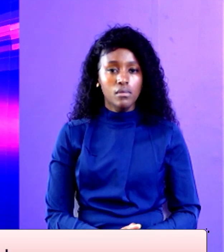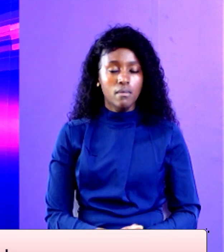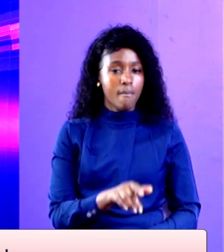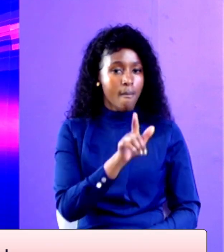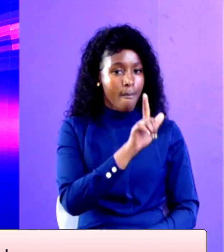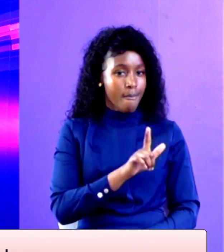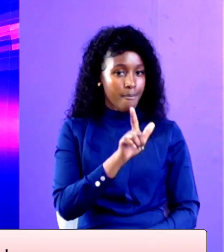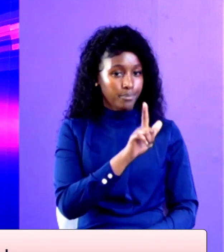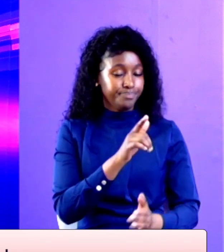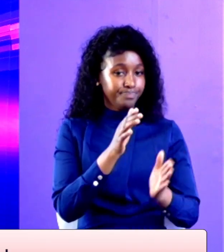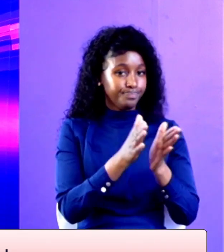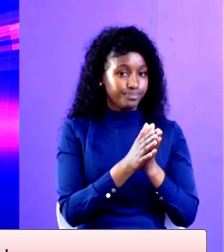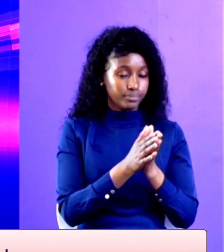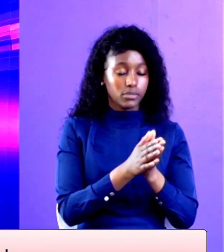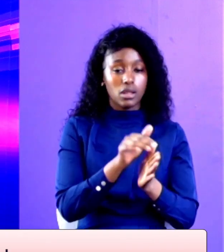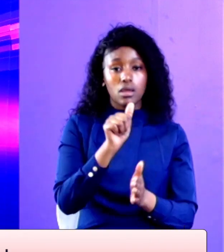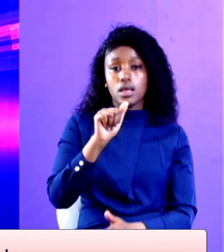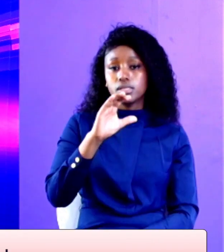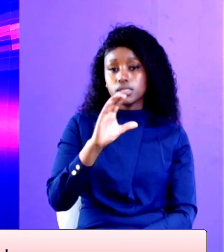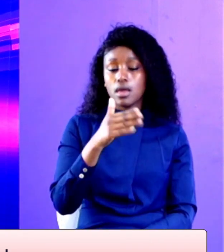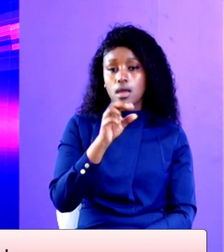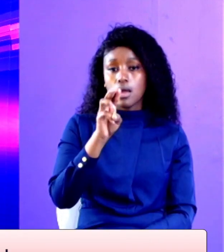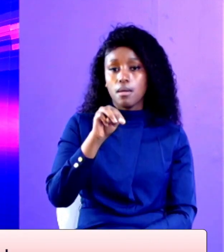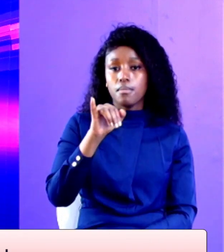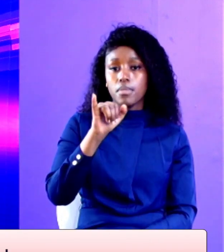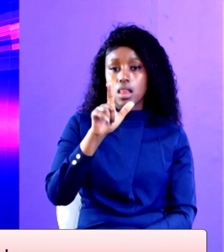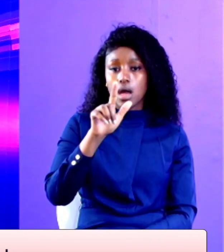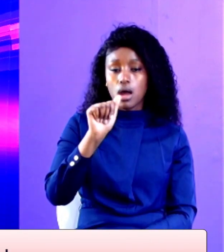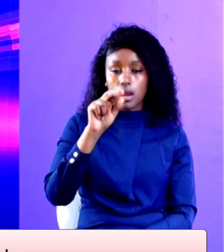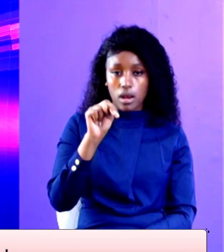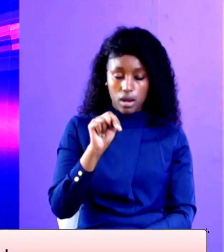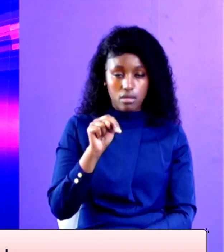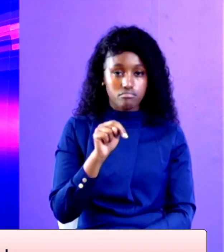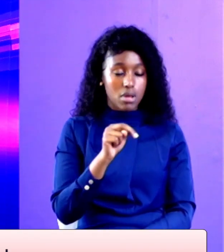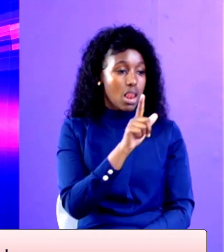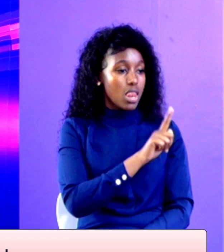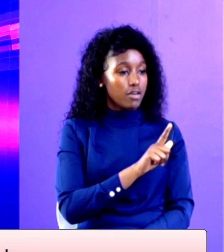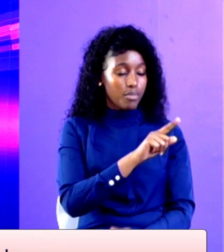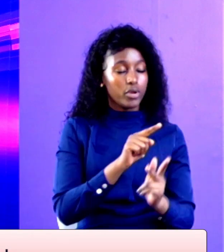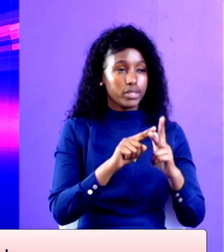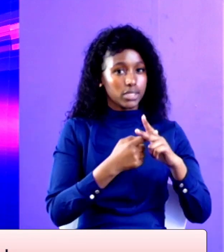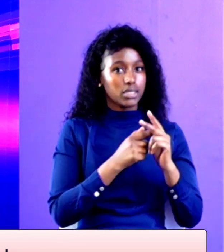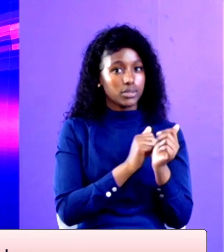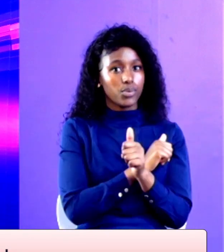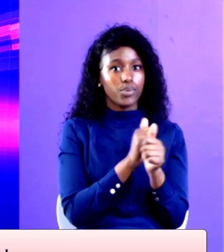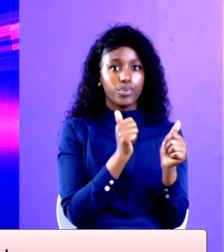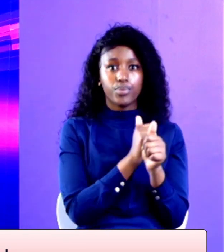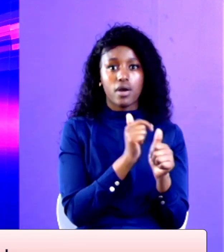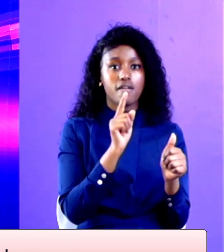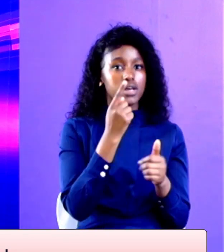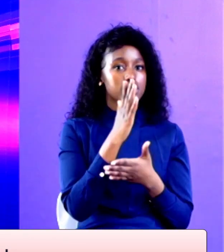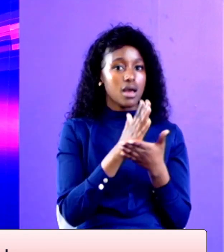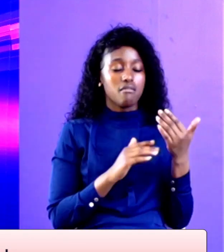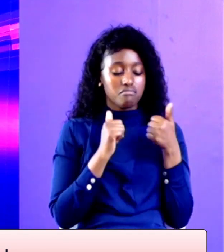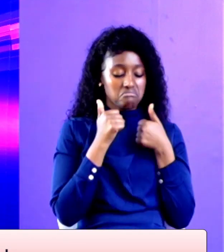Liverpool AC Milan, looking at that match, Liverpool started so well in the first